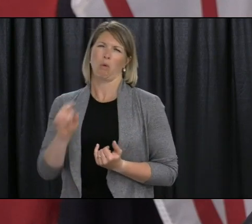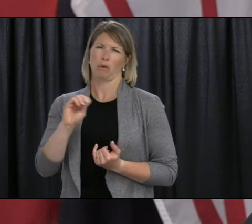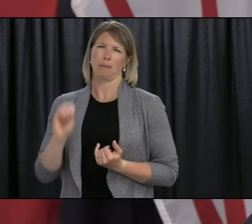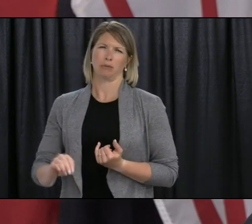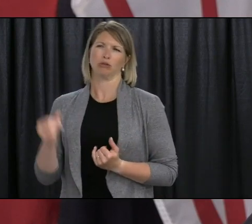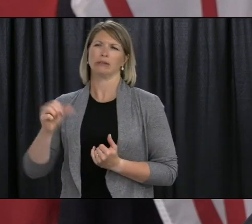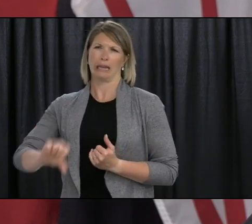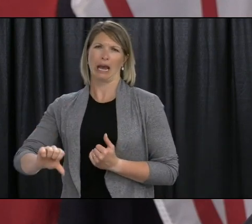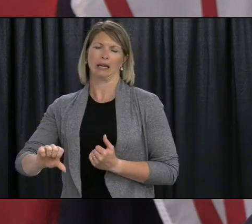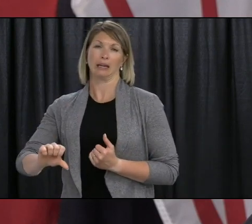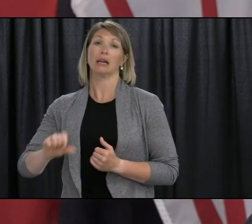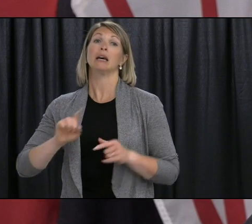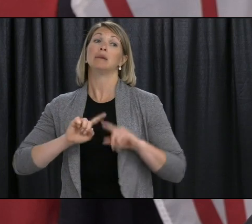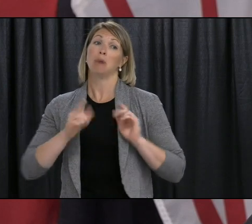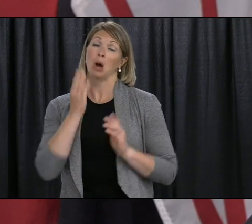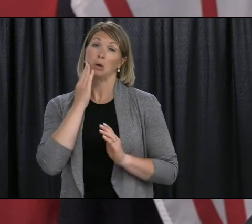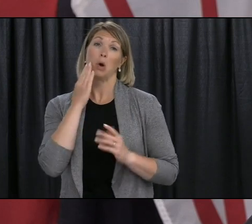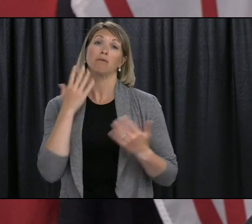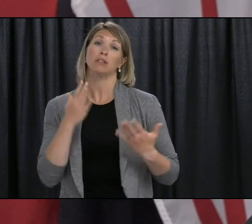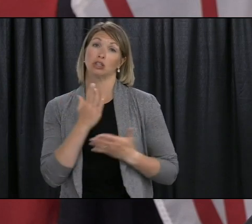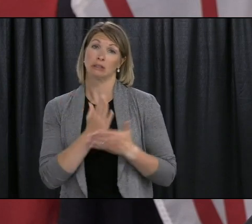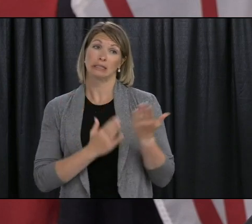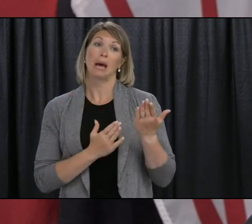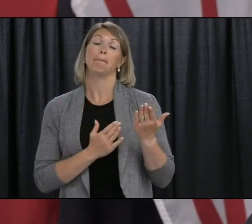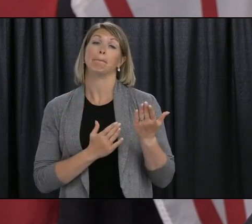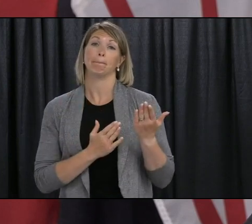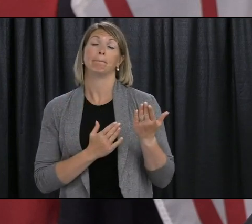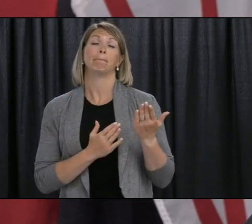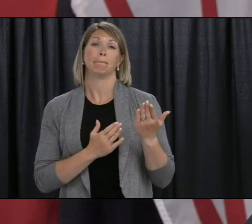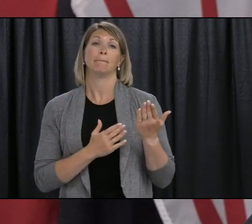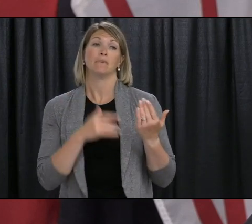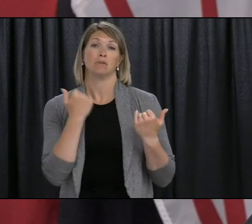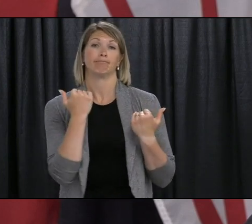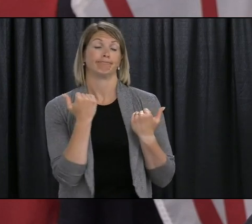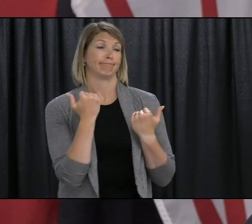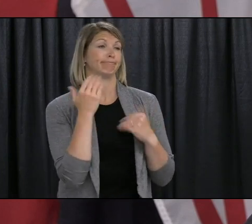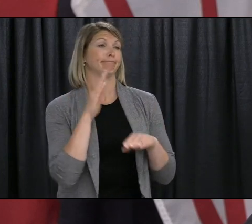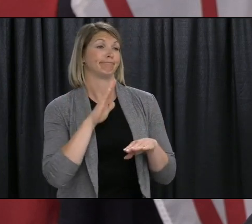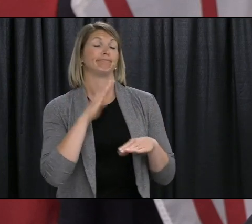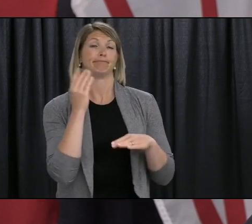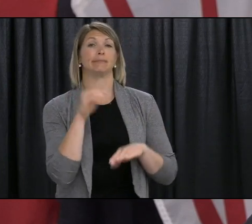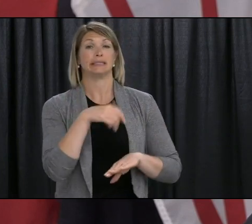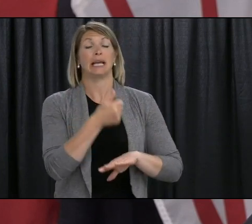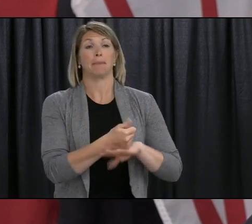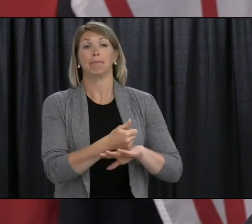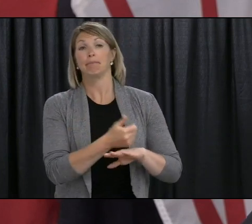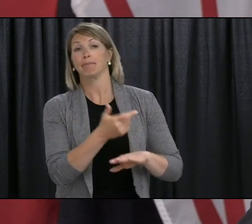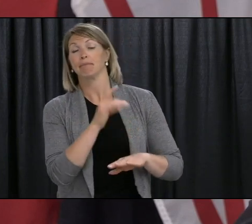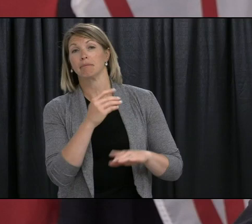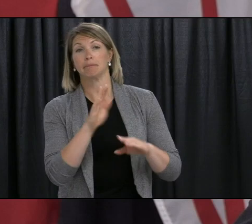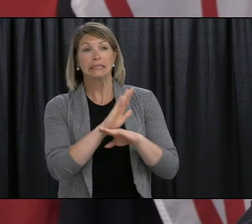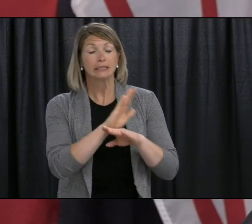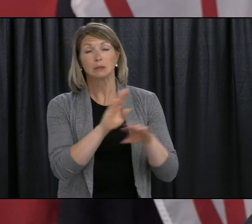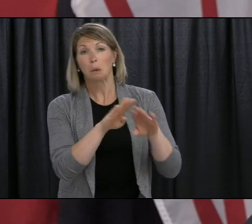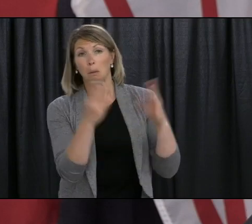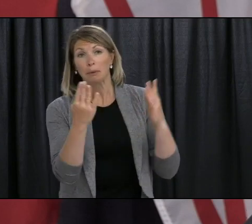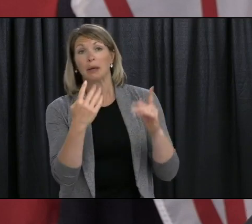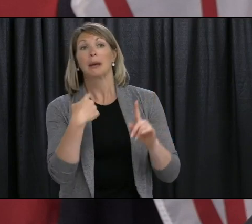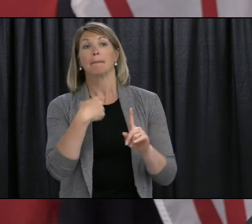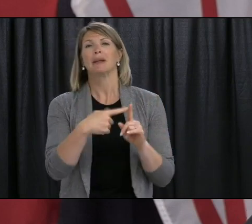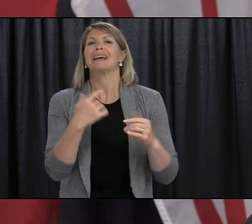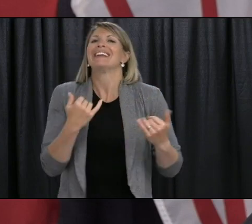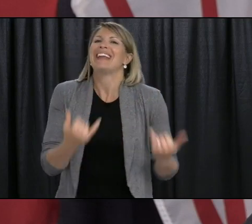that have had exemptions orders that have been put in place since early May to where we are now. So quite a few people are getting in because they're filling out the